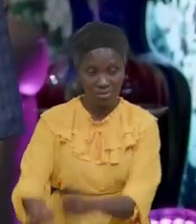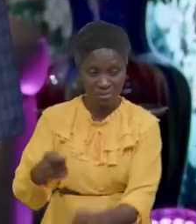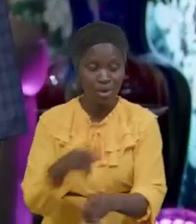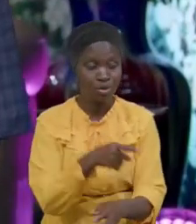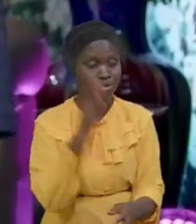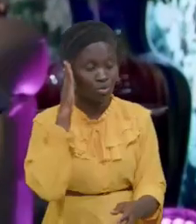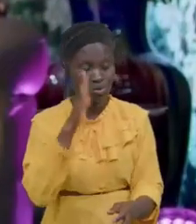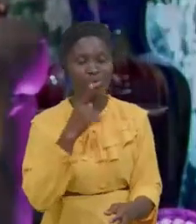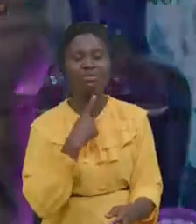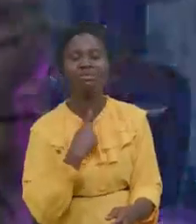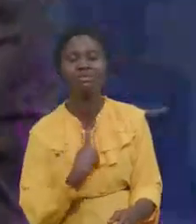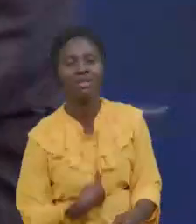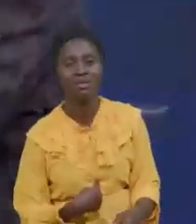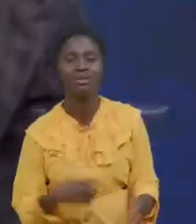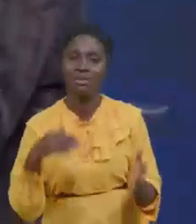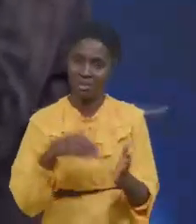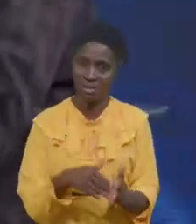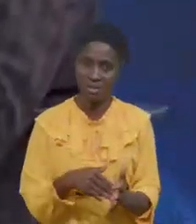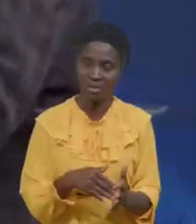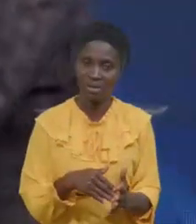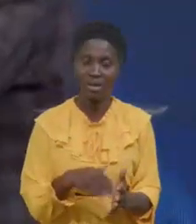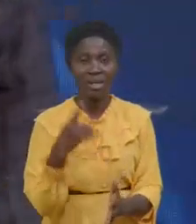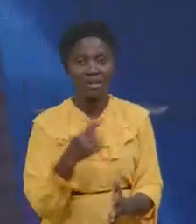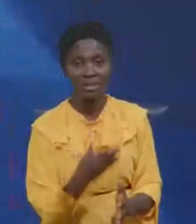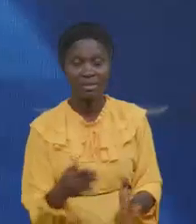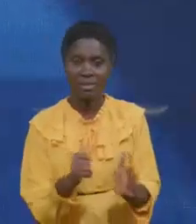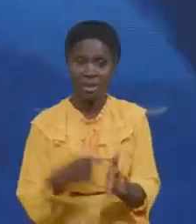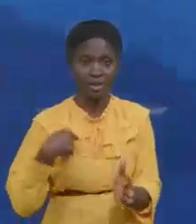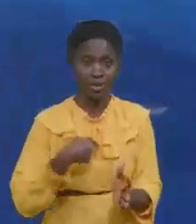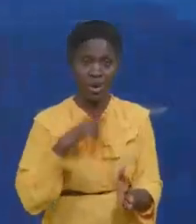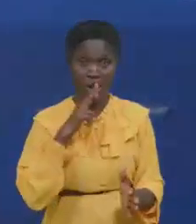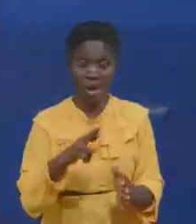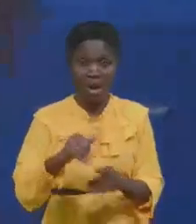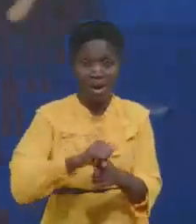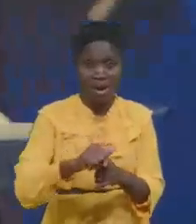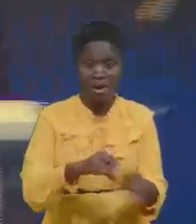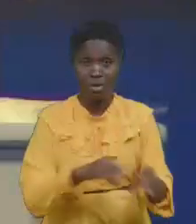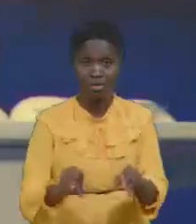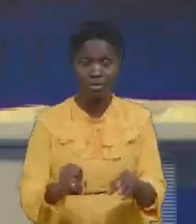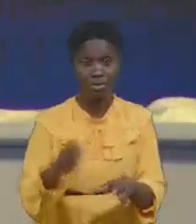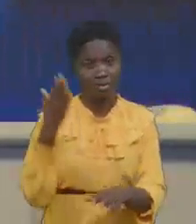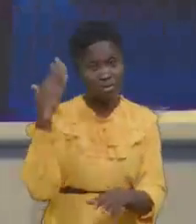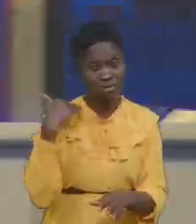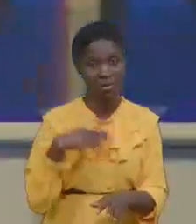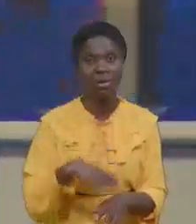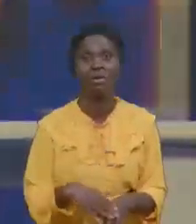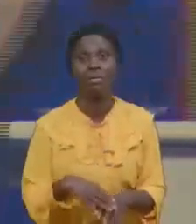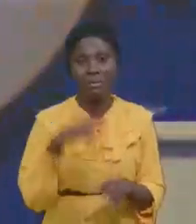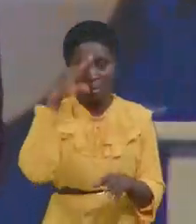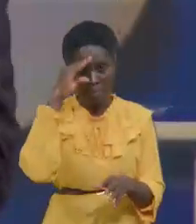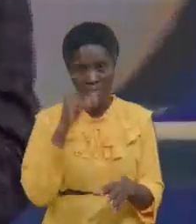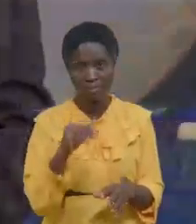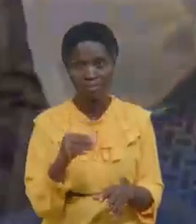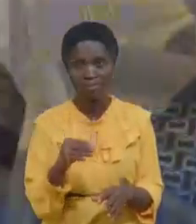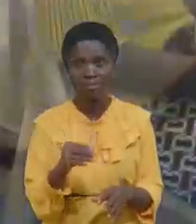again. The things that you have been doing, man number one, not man number